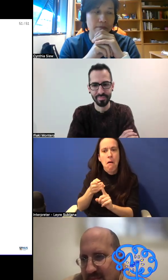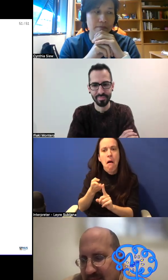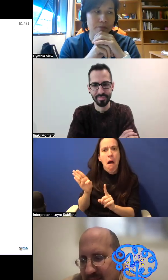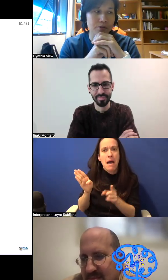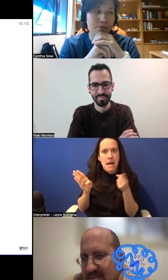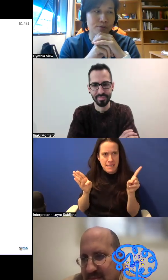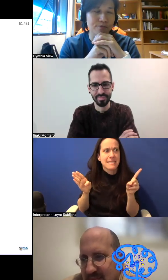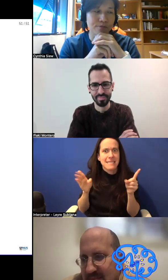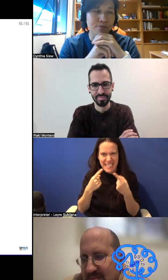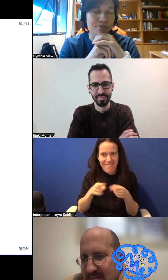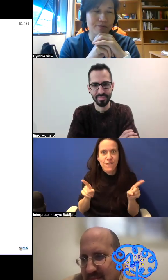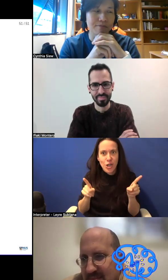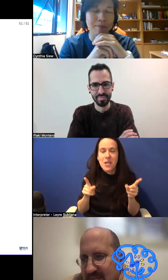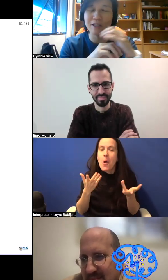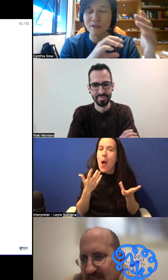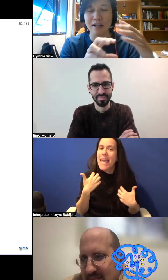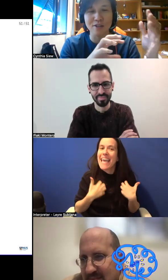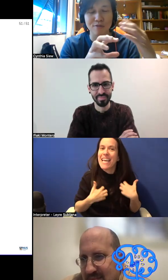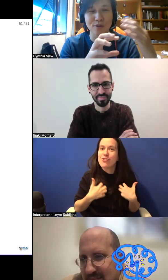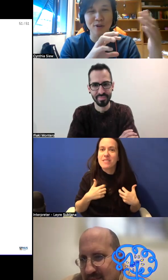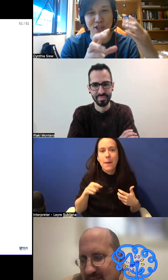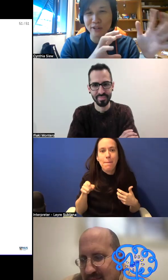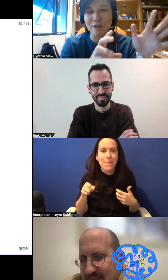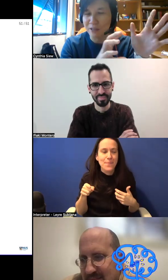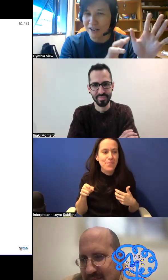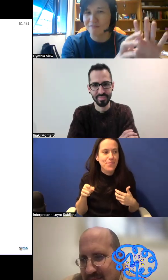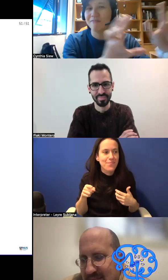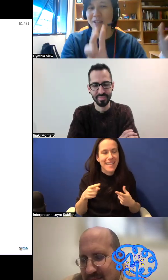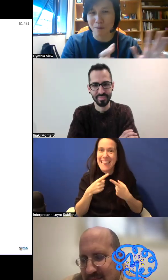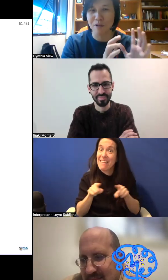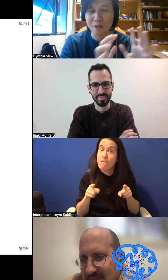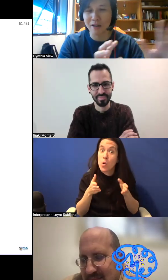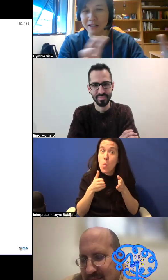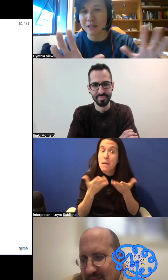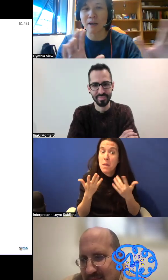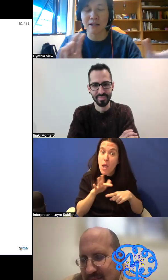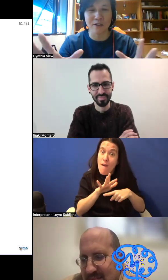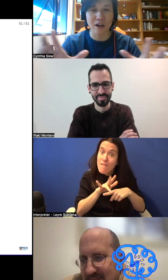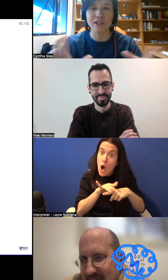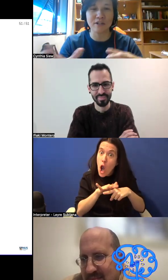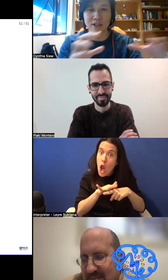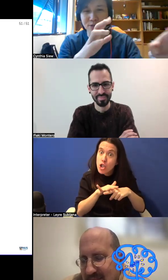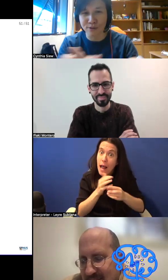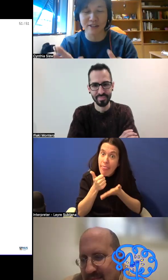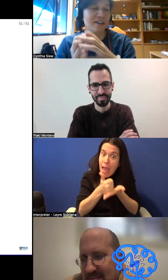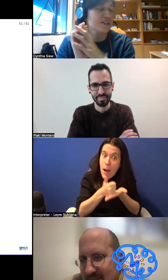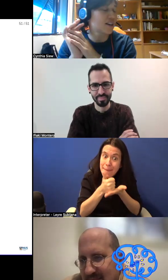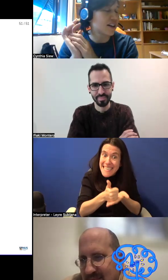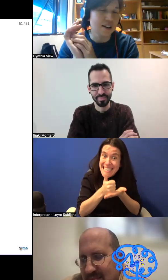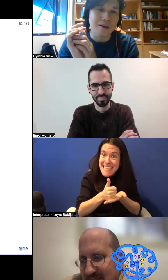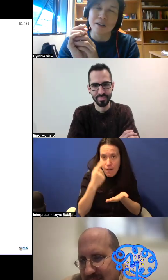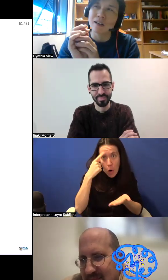um, to maybe different kinds of phonological therapy that that population might need depending on how they do the